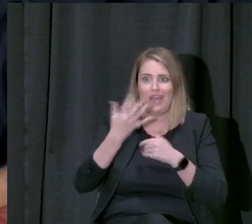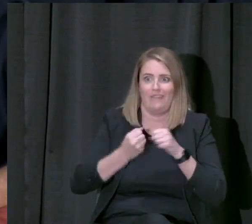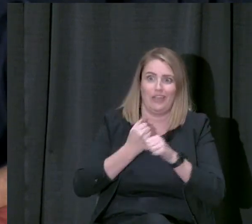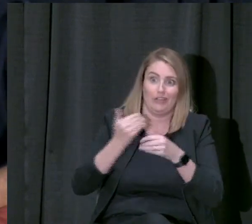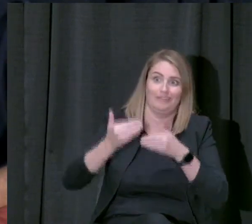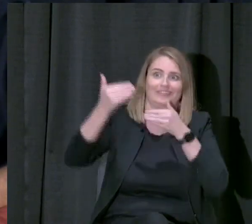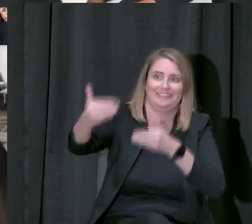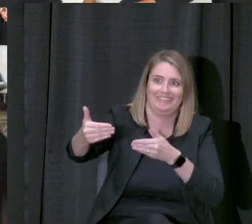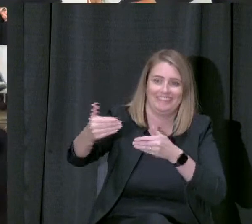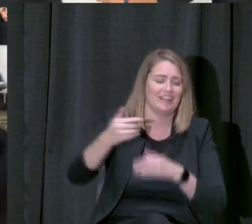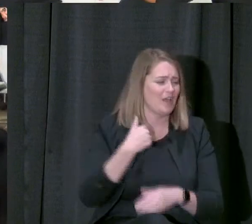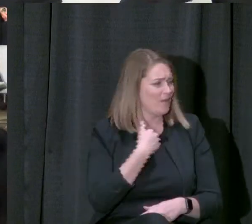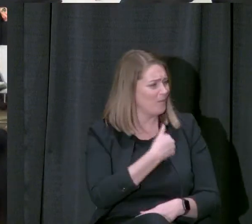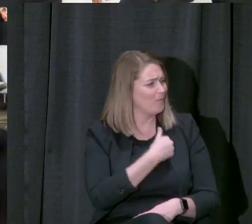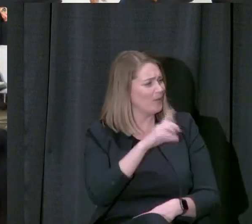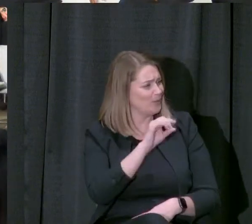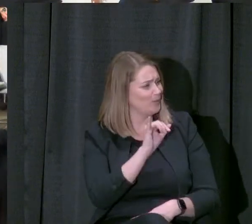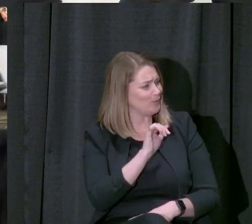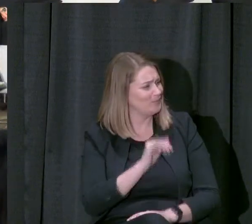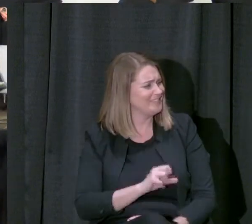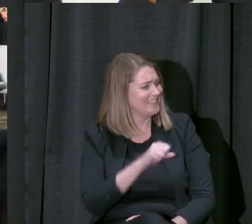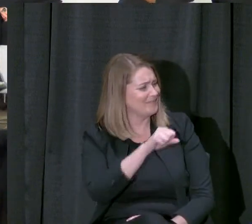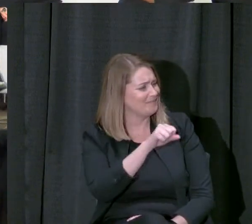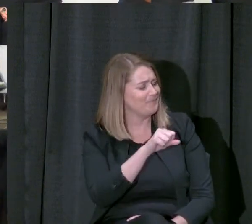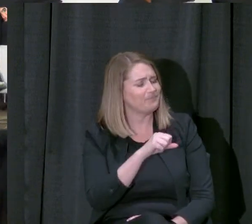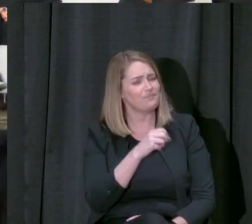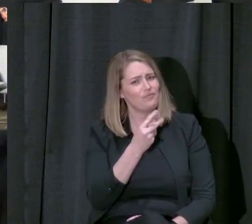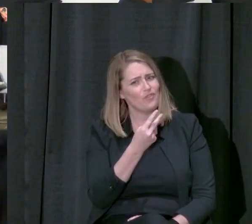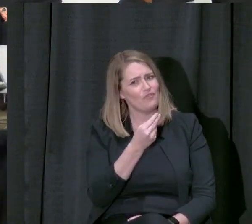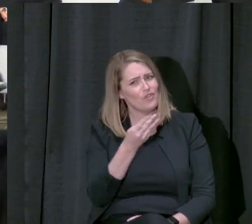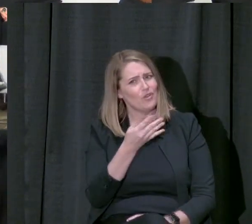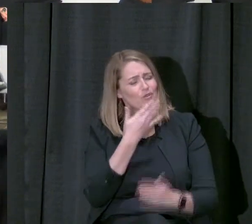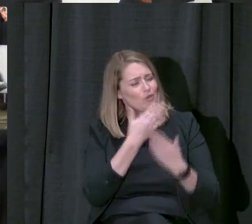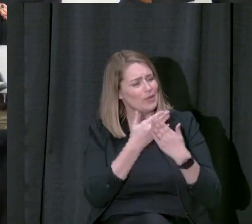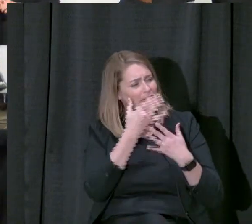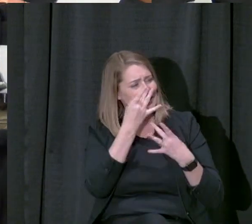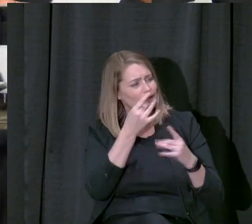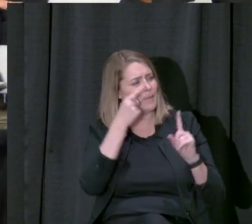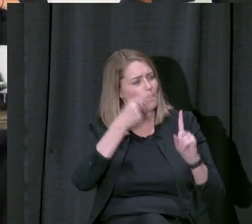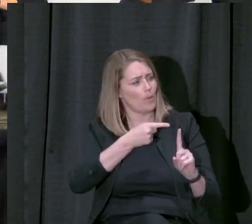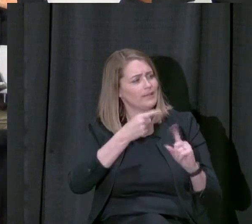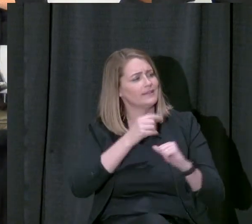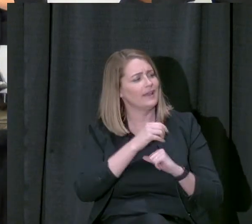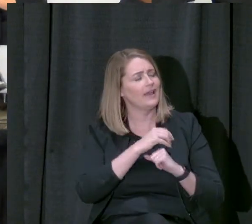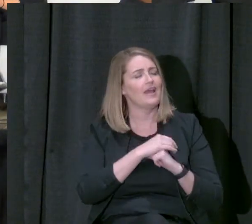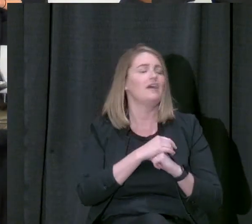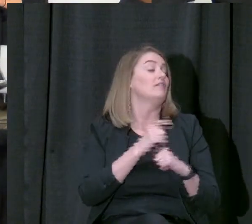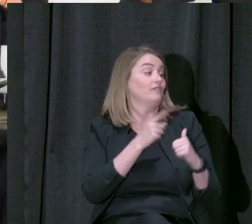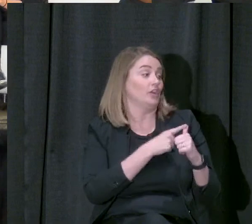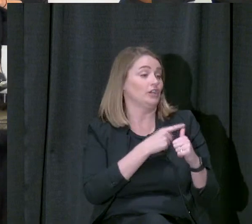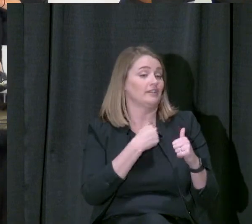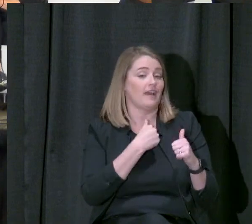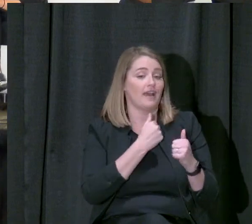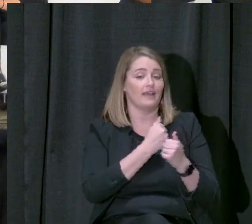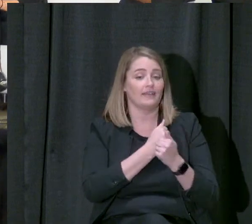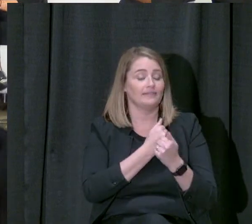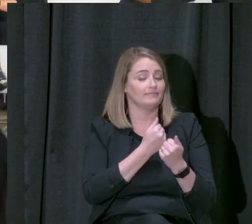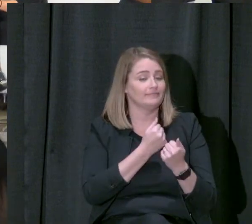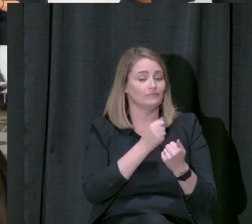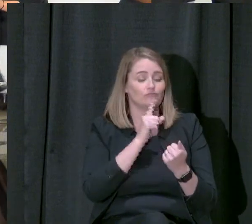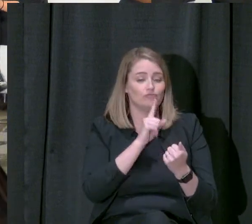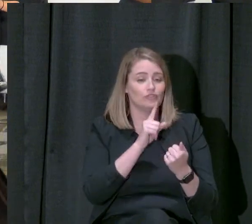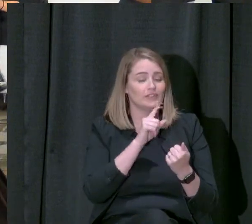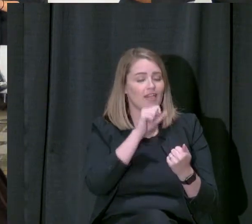So. Yeah, we all do, I'm sure. But so there's a couple of good, interesting points here. First of all, I love